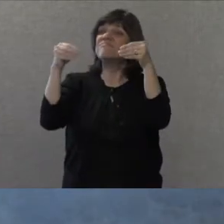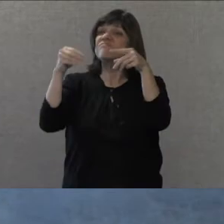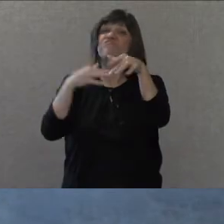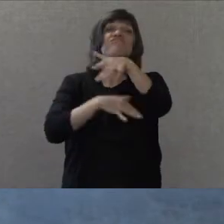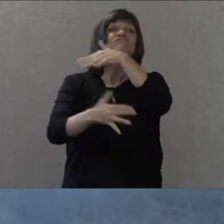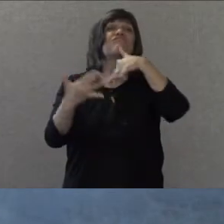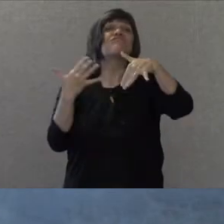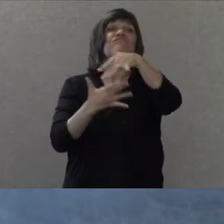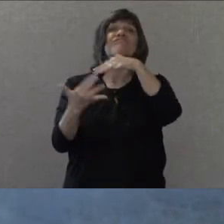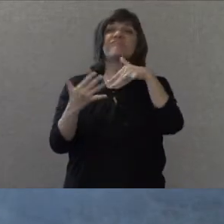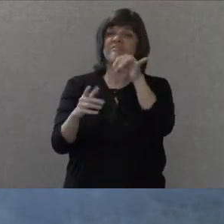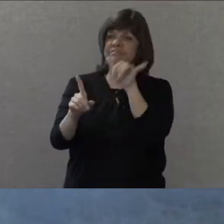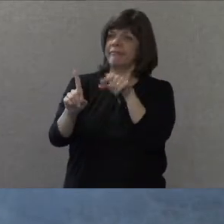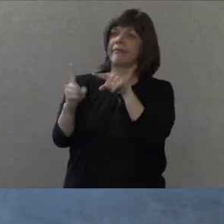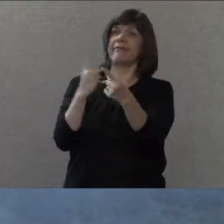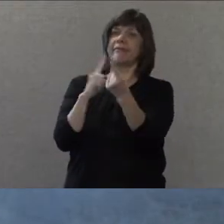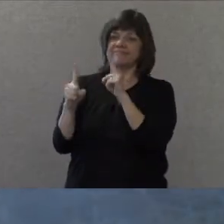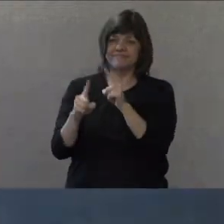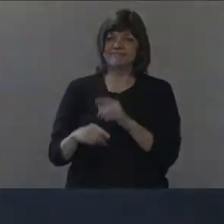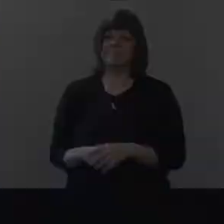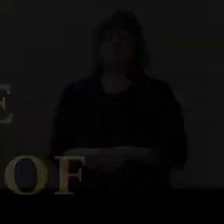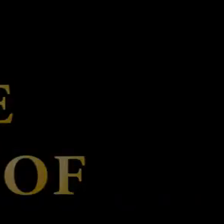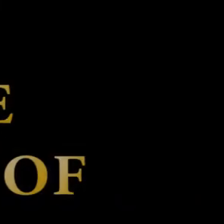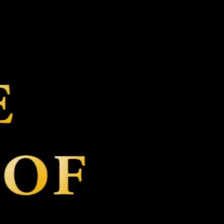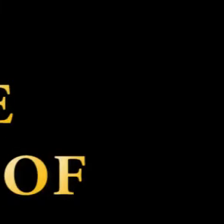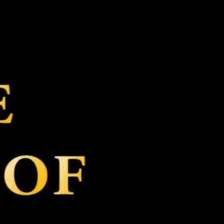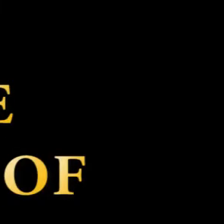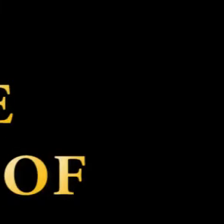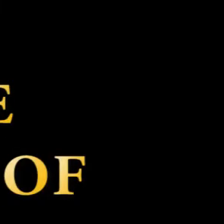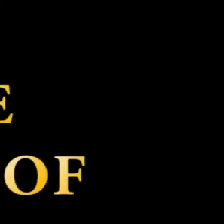People in the stores that we go to.